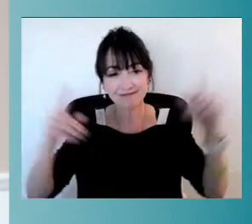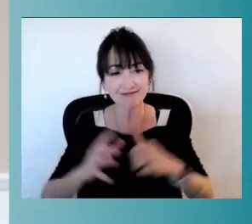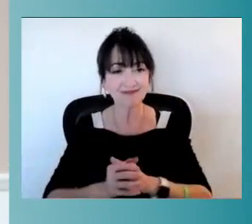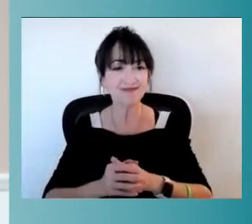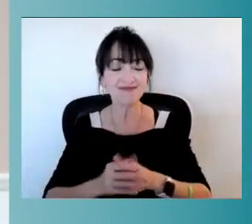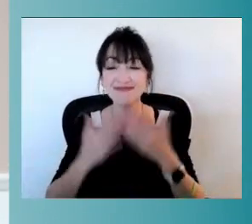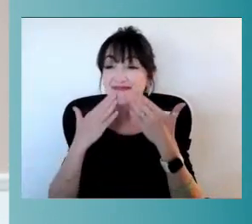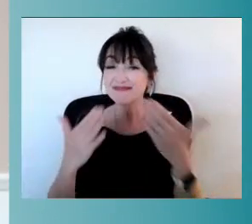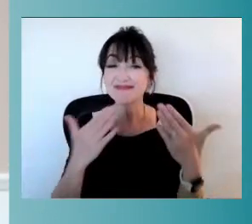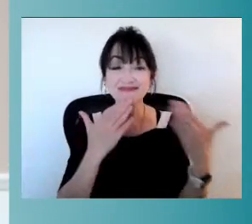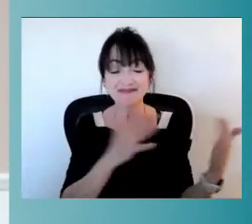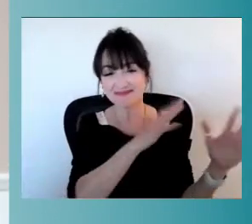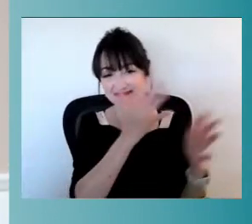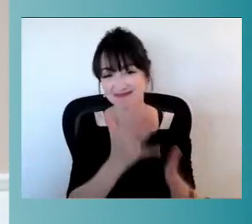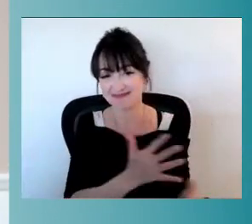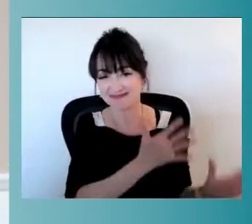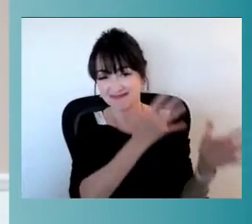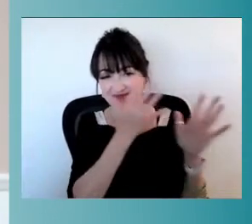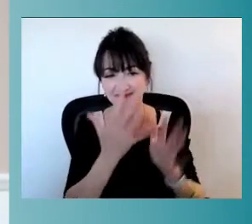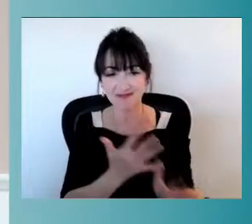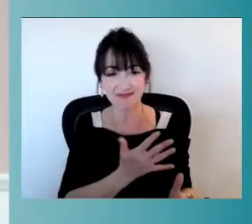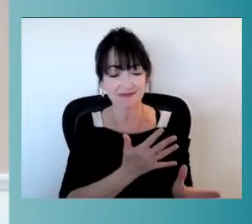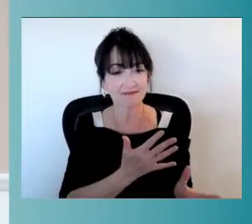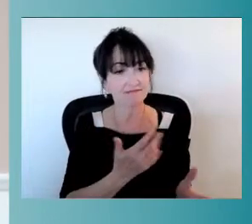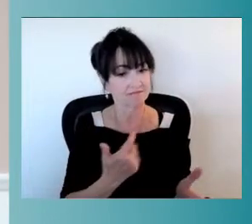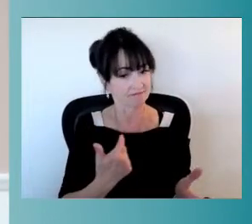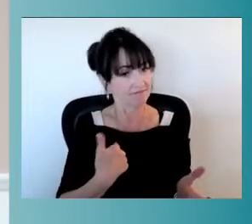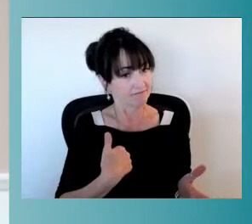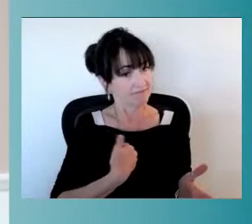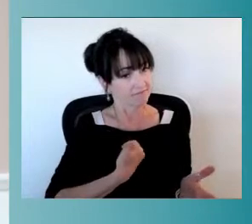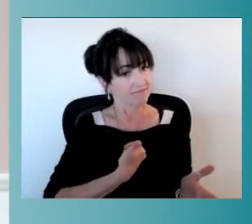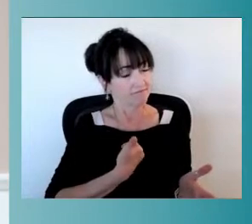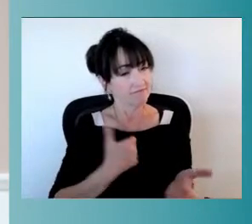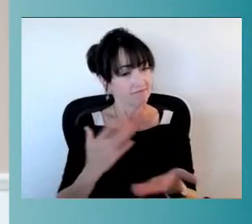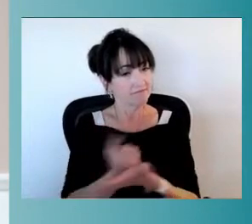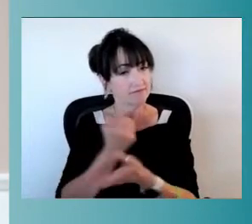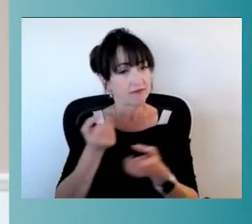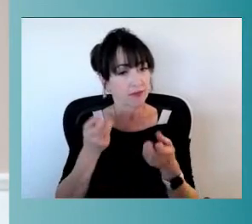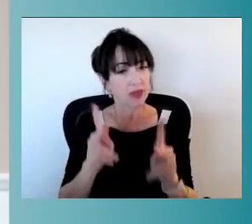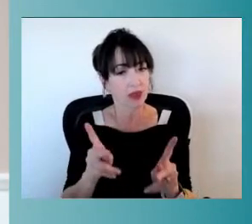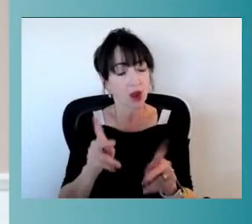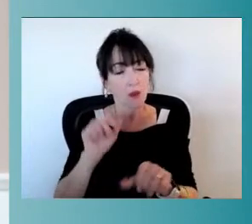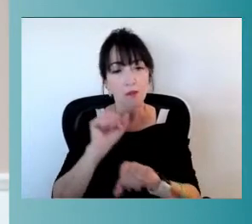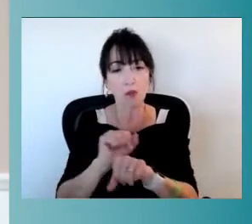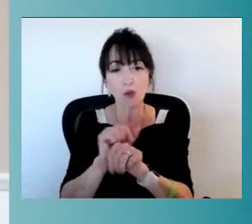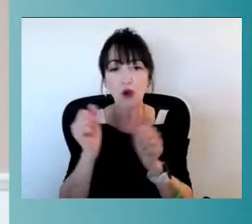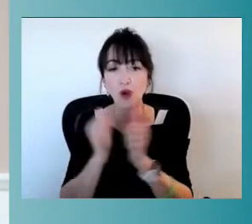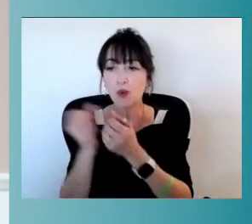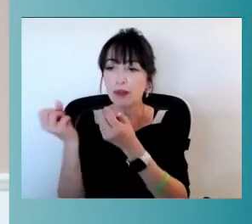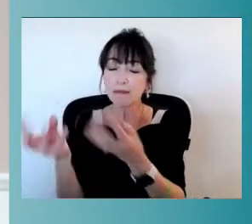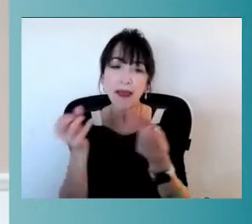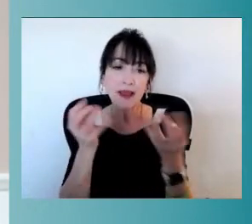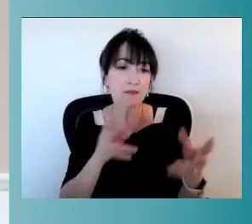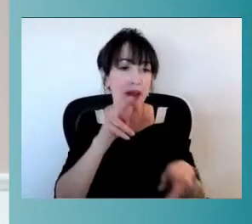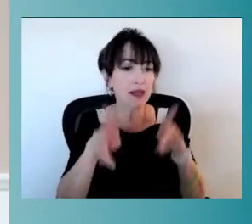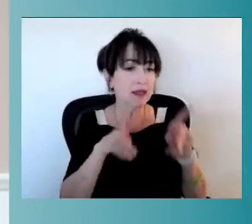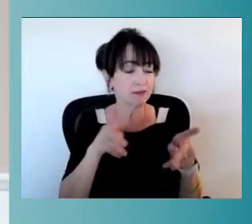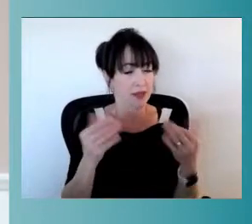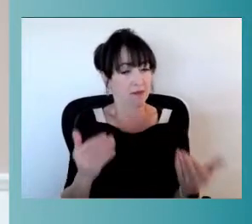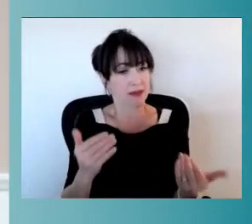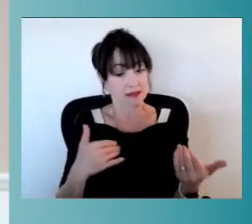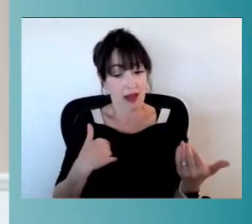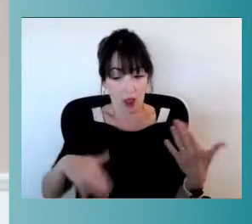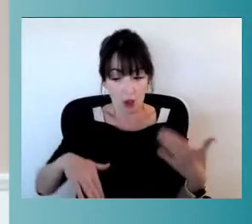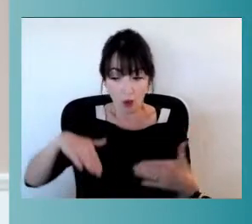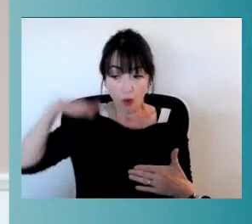Thank you. I've also had the opportunity to work with a lot of different people, and I'm continuing to grow that as well as I get older. I've just been